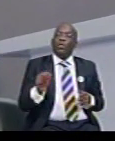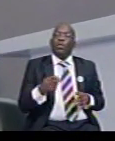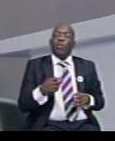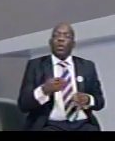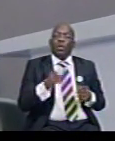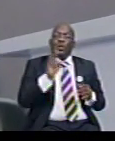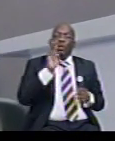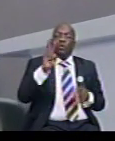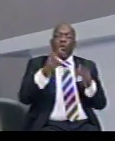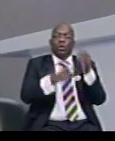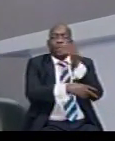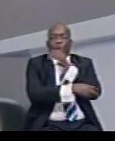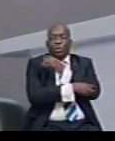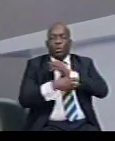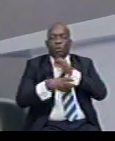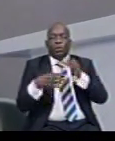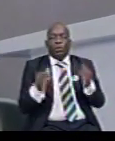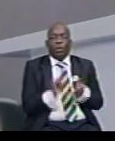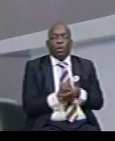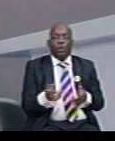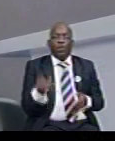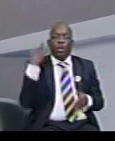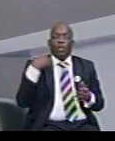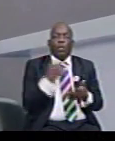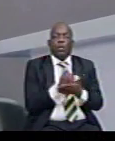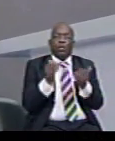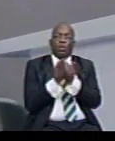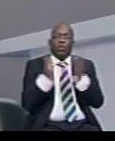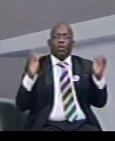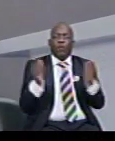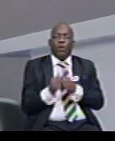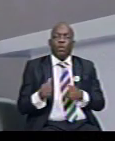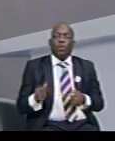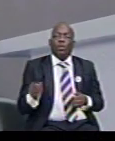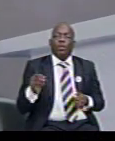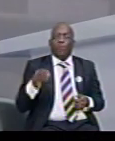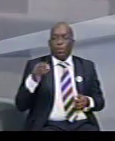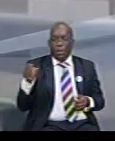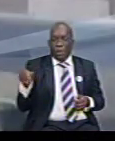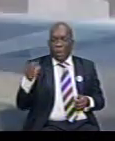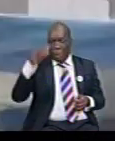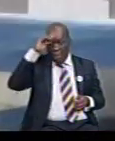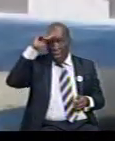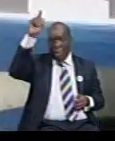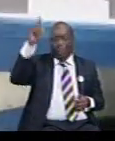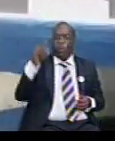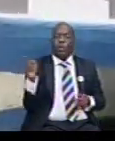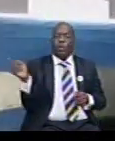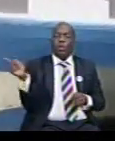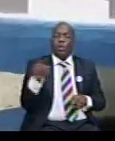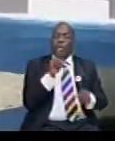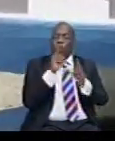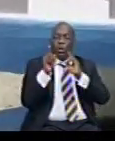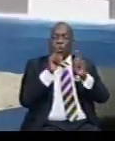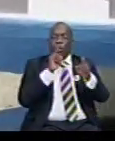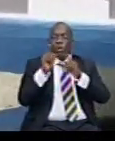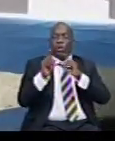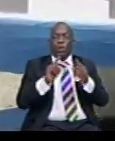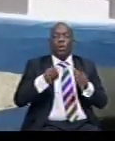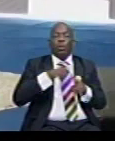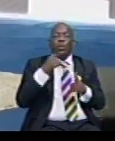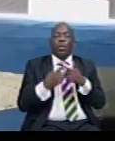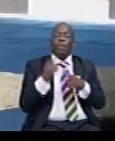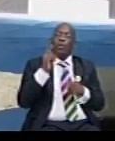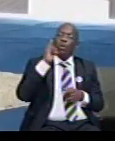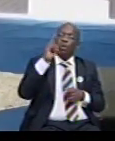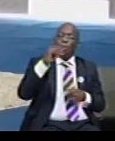that were crucified alongside. And they were talking and talking. And then one man that